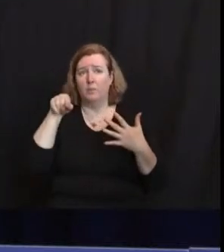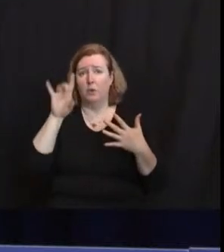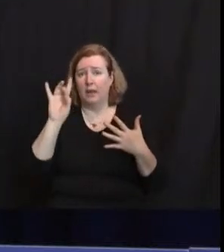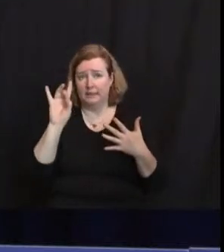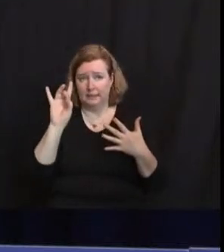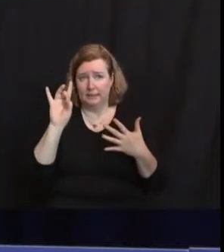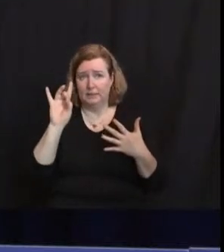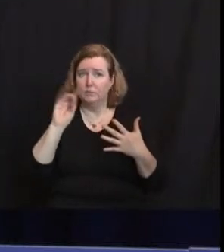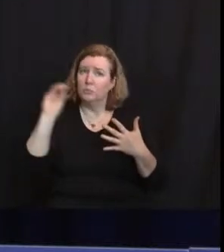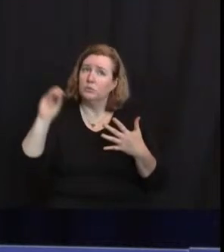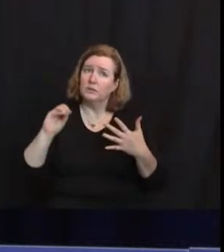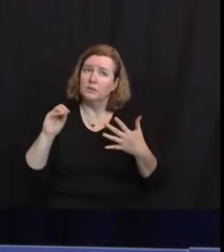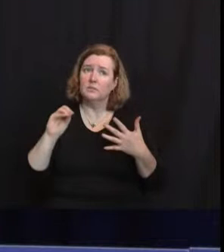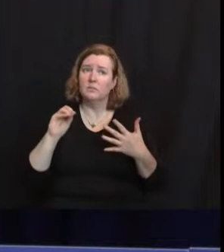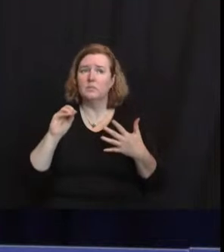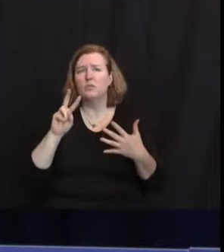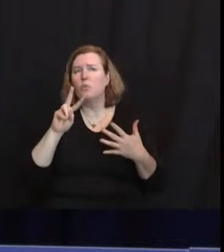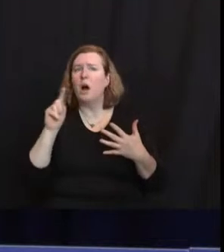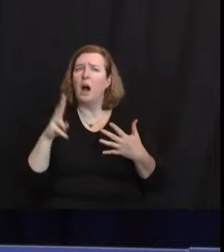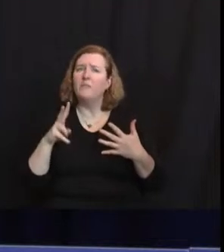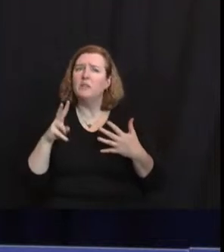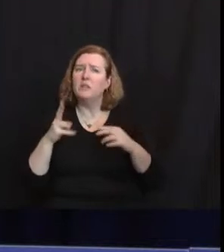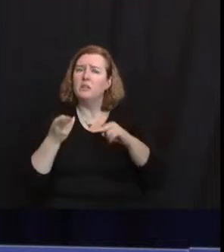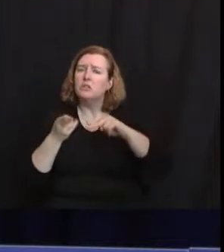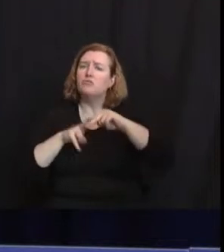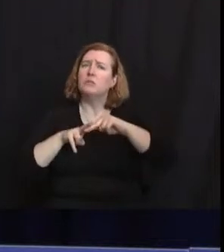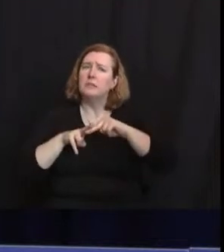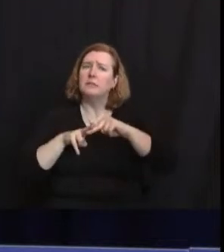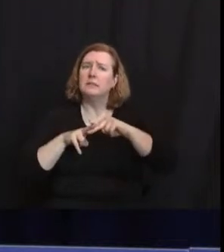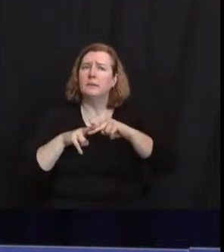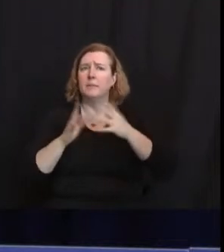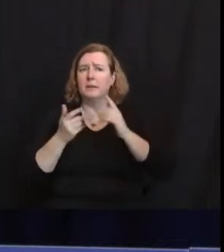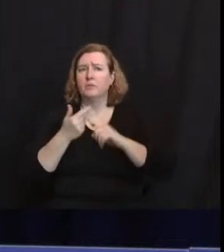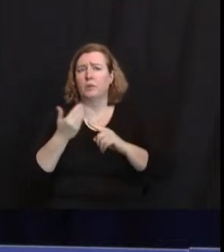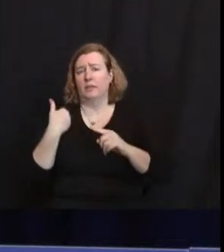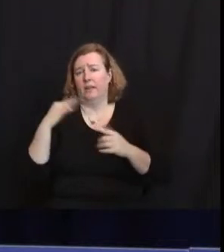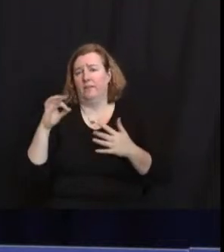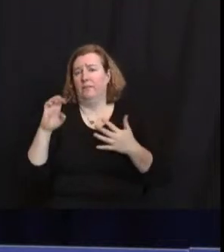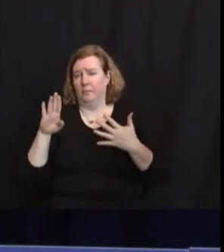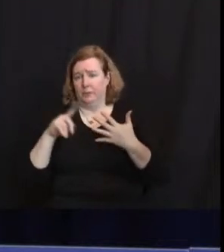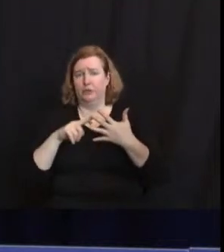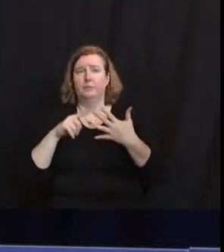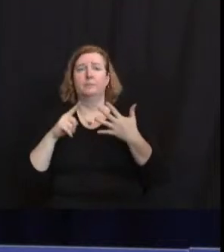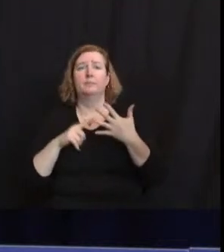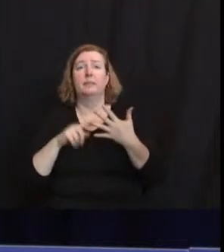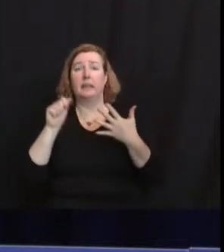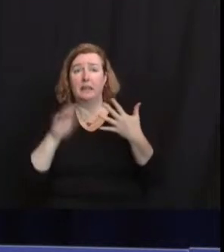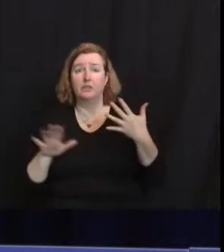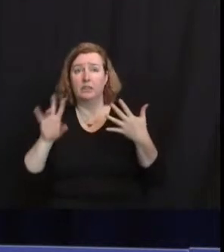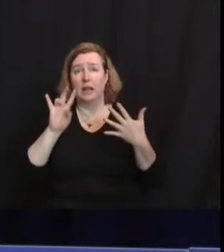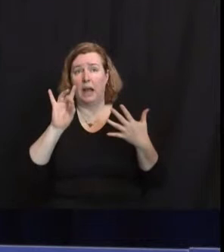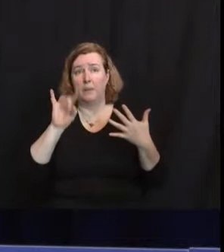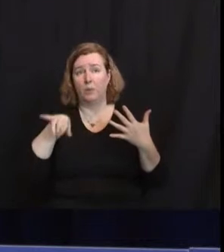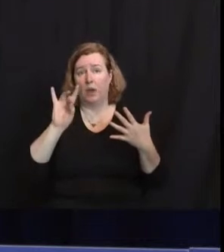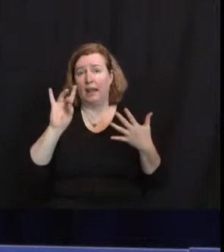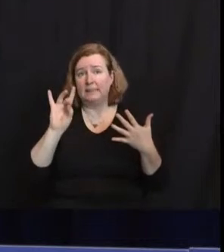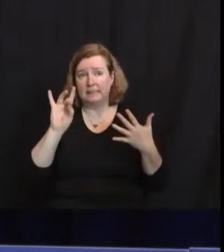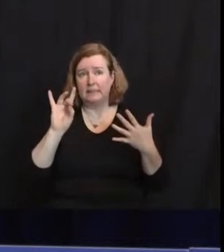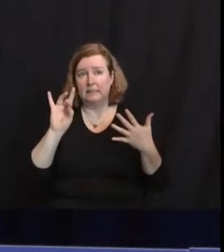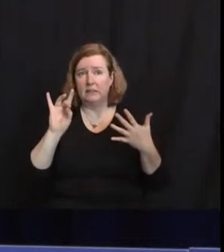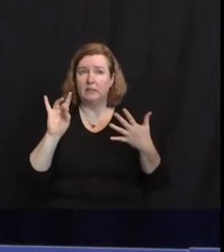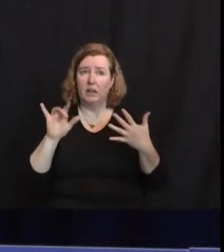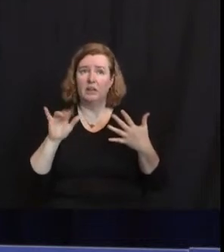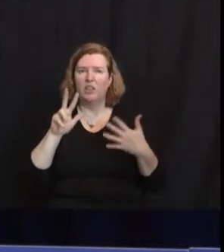about 2.5 points increase since early February. And Asian is 8.8%, which is a